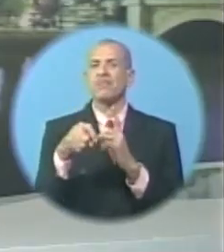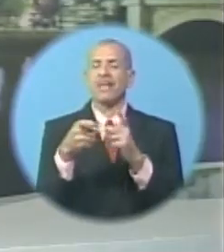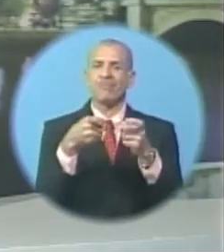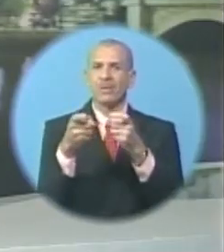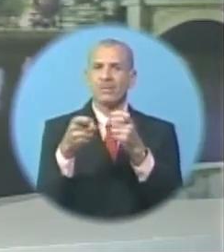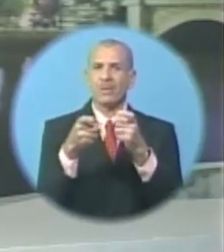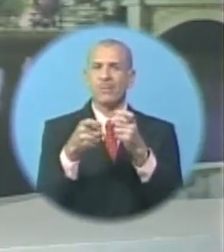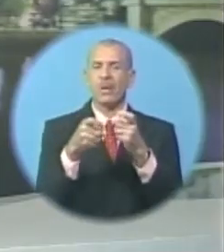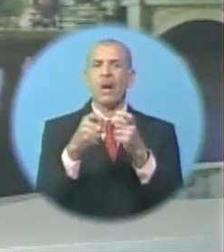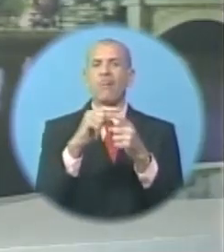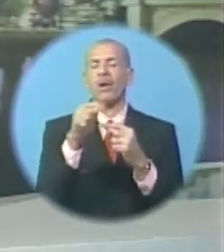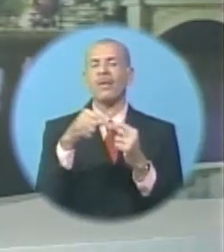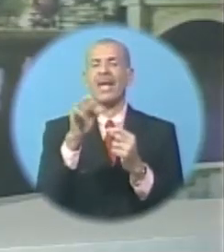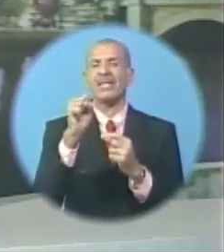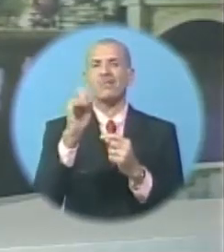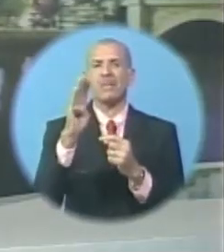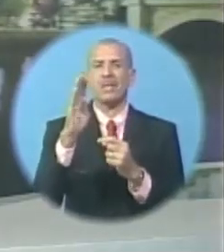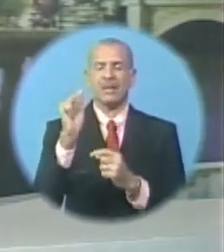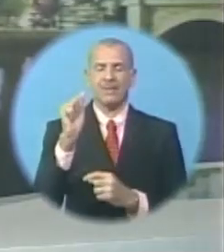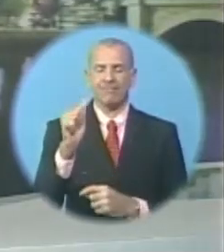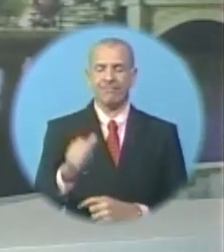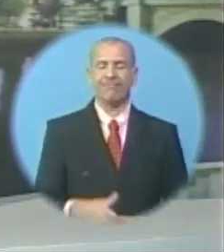the SBAs are concerned.